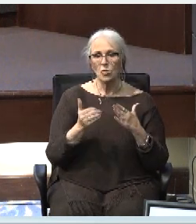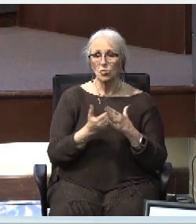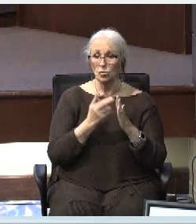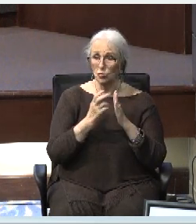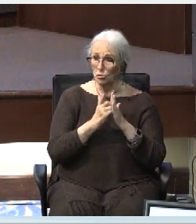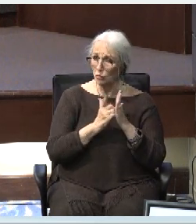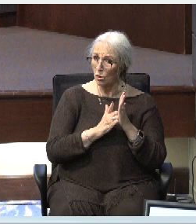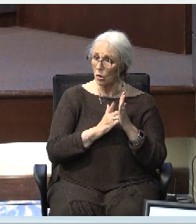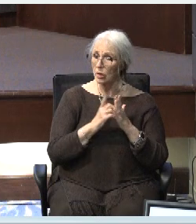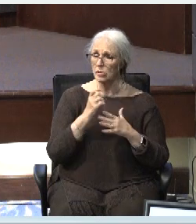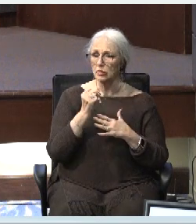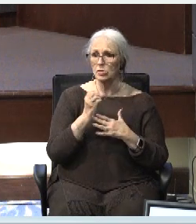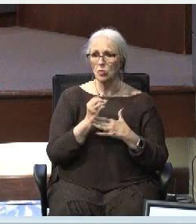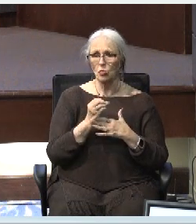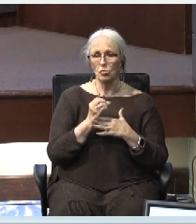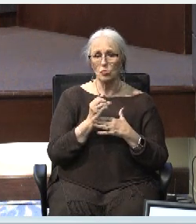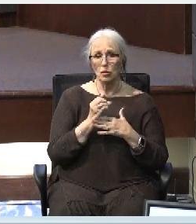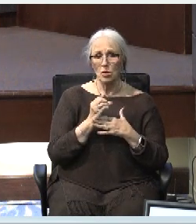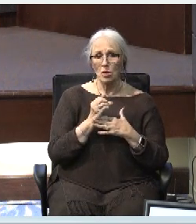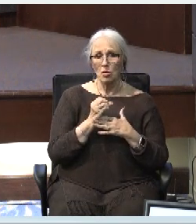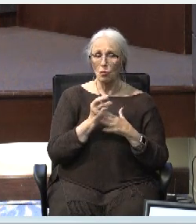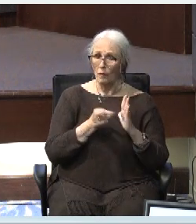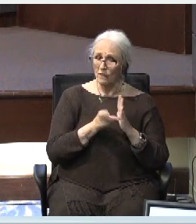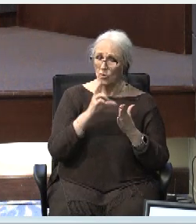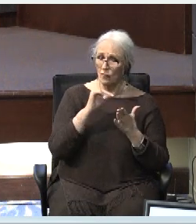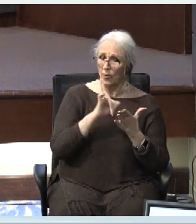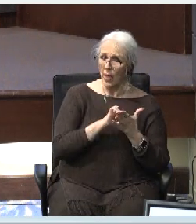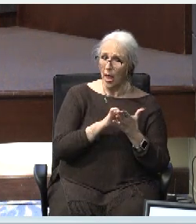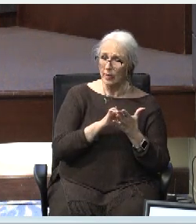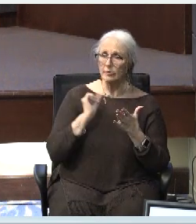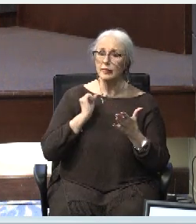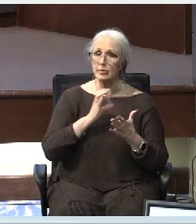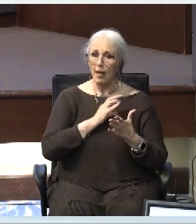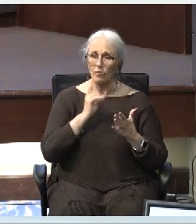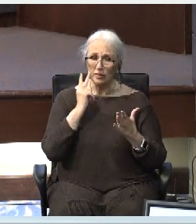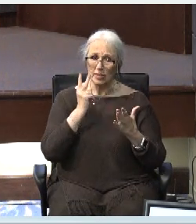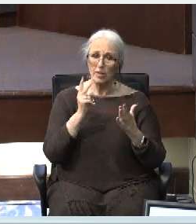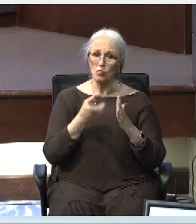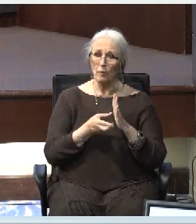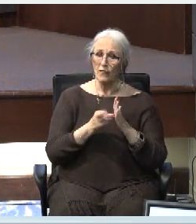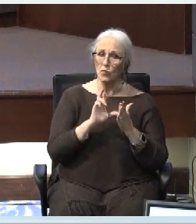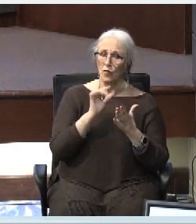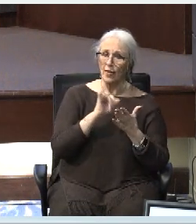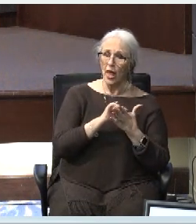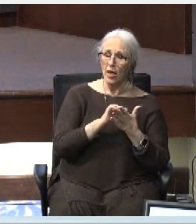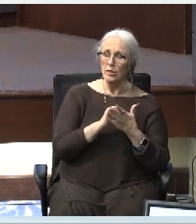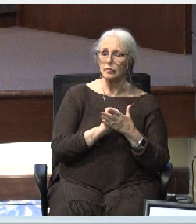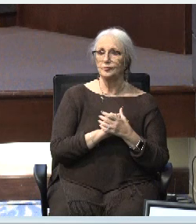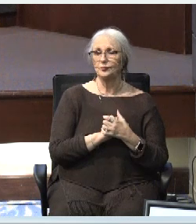will conduct the peer cities reviews for that and for additional baseline data for that program.